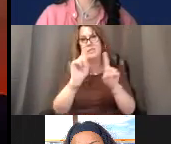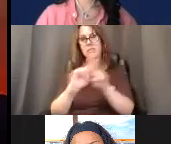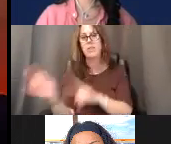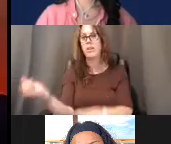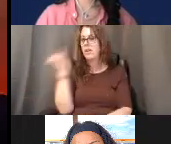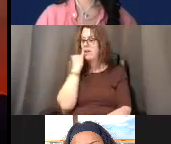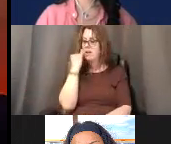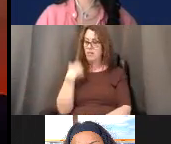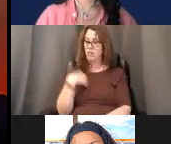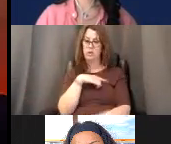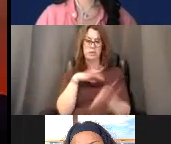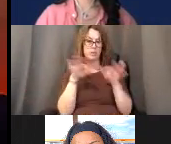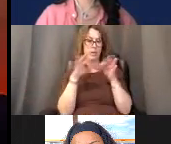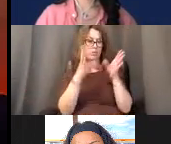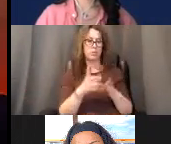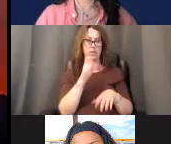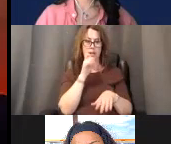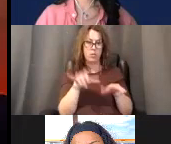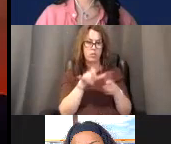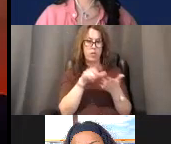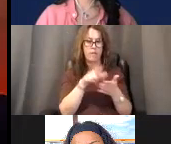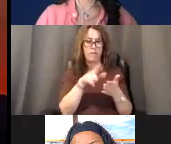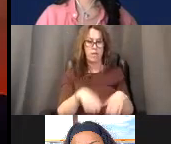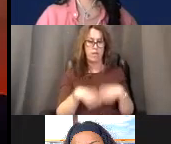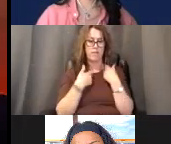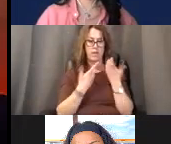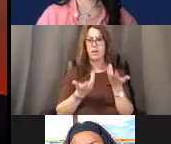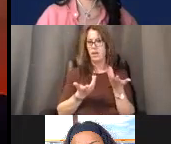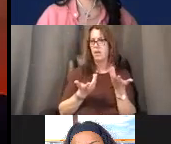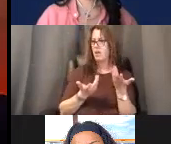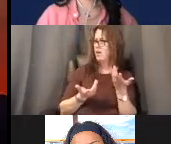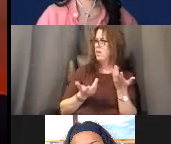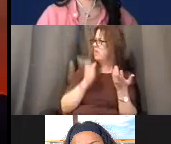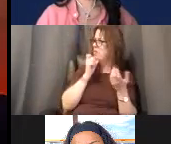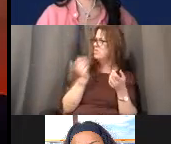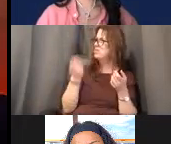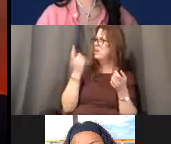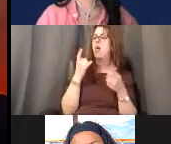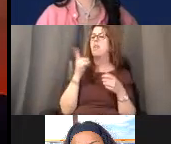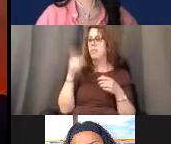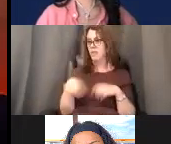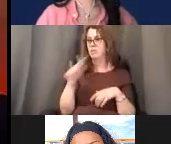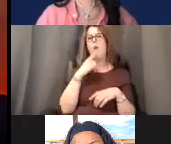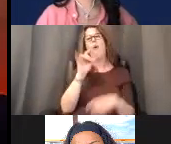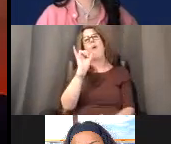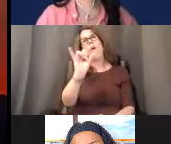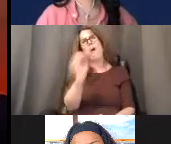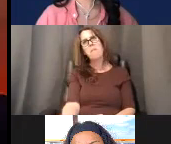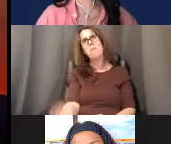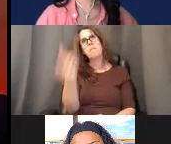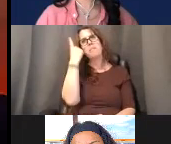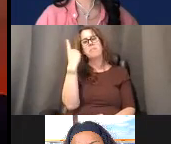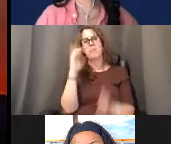for a living, that they wouldn't say like, why do y'all do that? Why is that the way that you all do what you do? They really would say, oh, that makes sense. How do we get to that place of